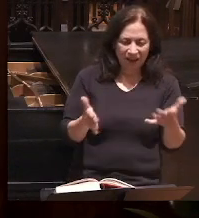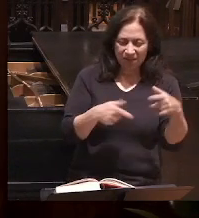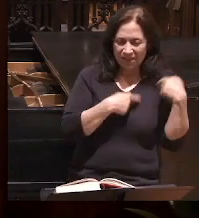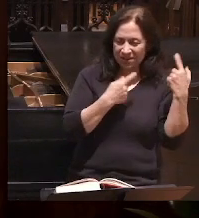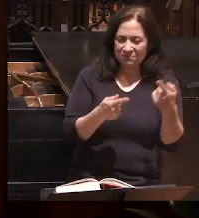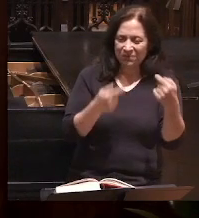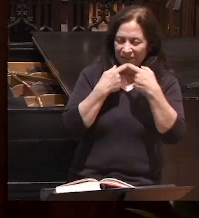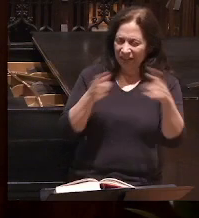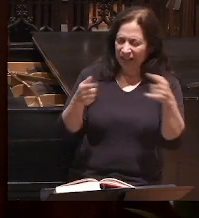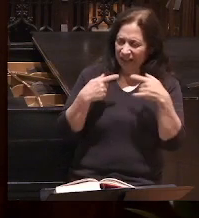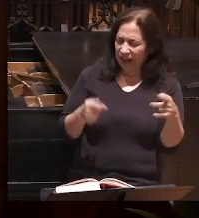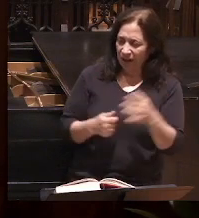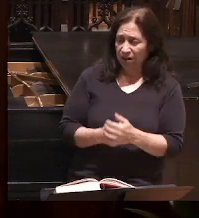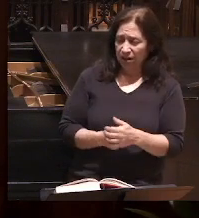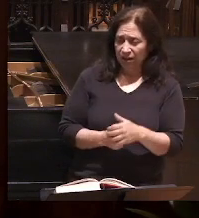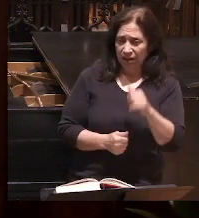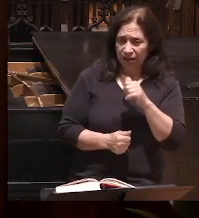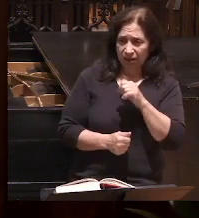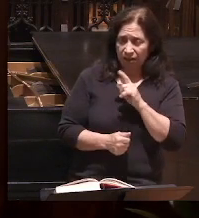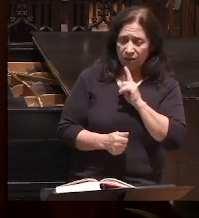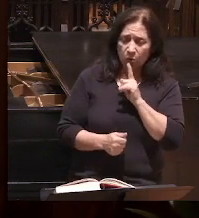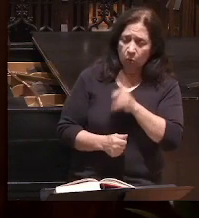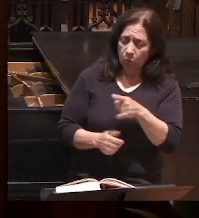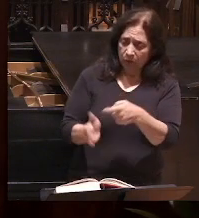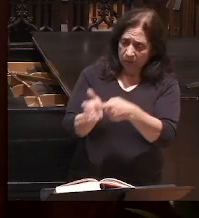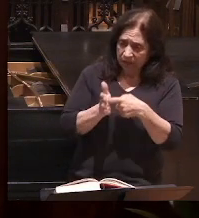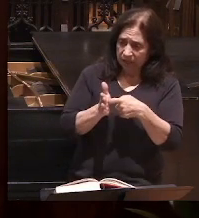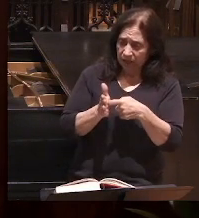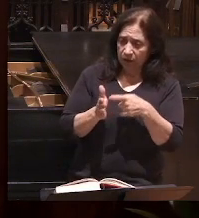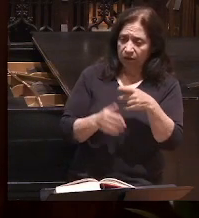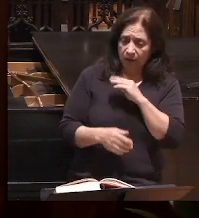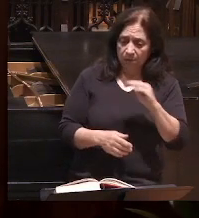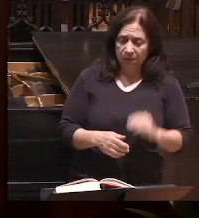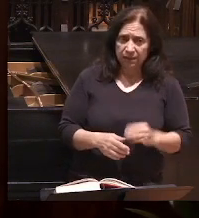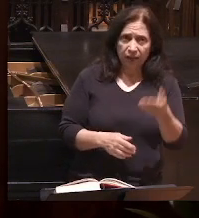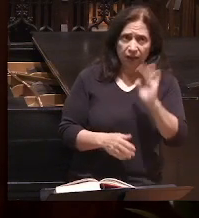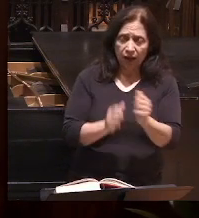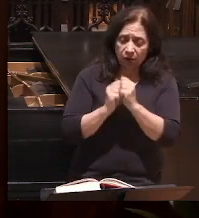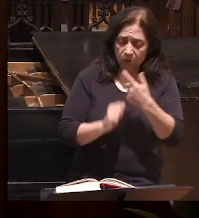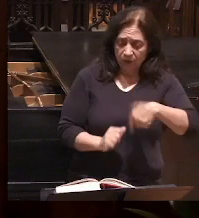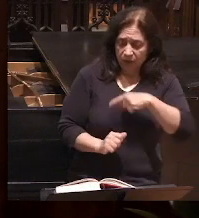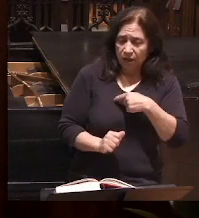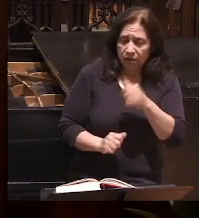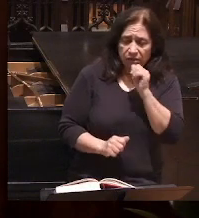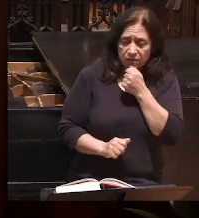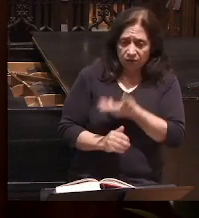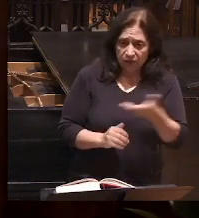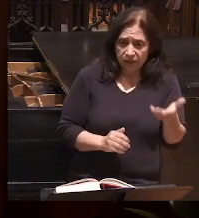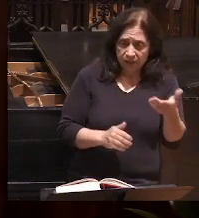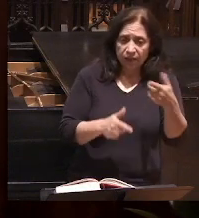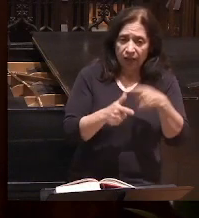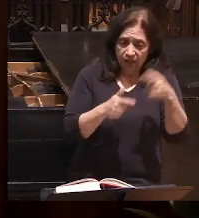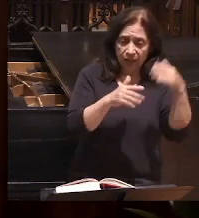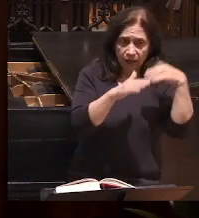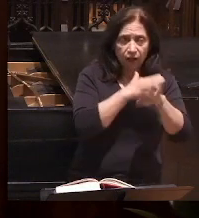all the prophets have declared. Was it not necessary that the Messiah should suffer these things and then enter into his